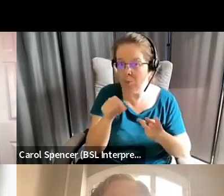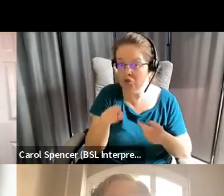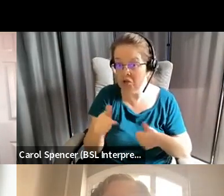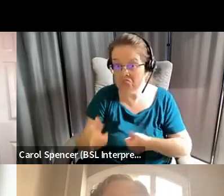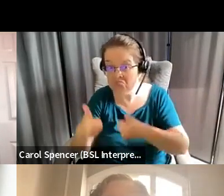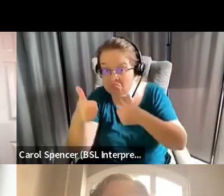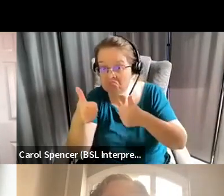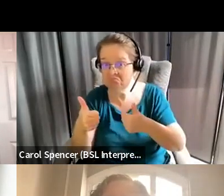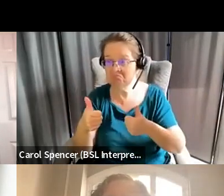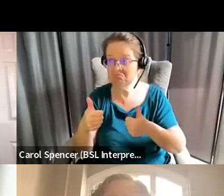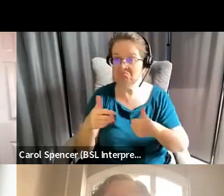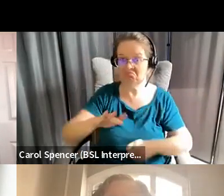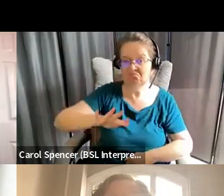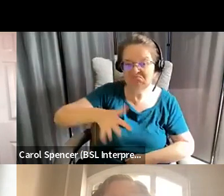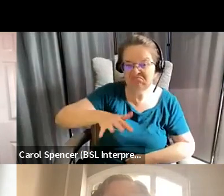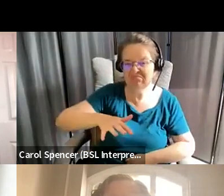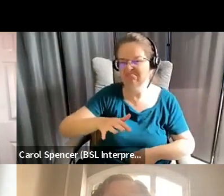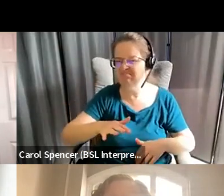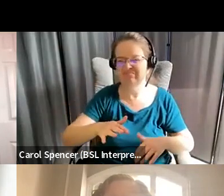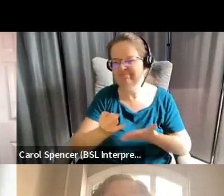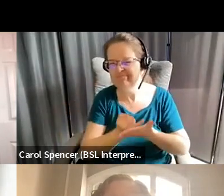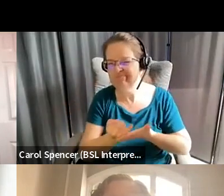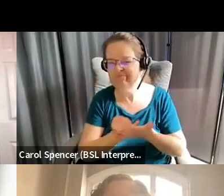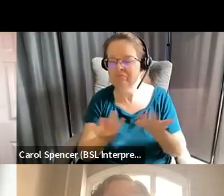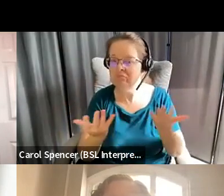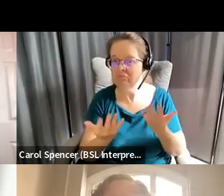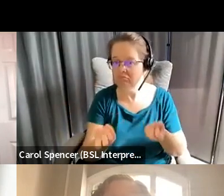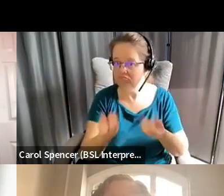Is having the options, is that good? Is that not good?